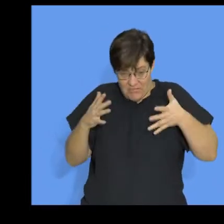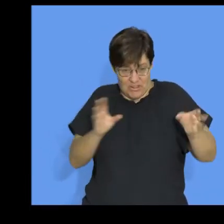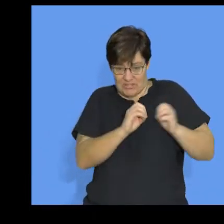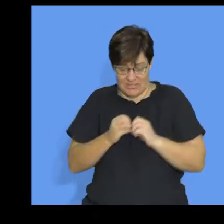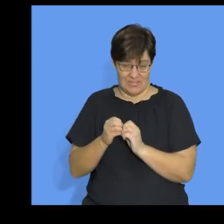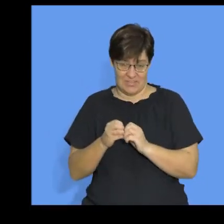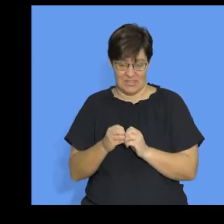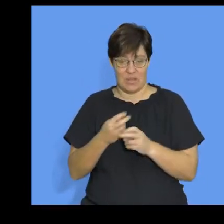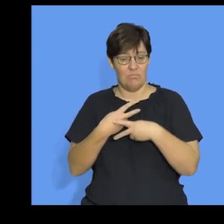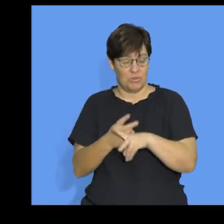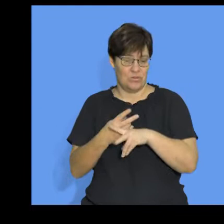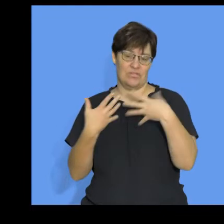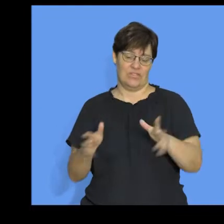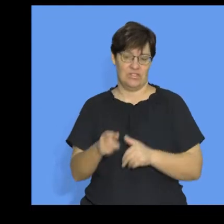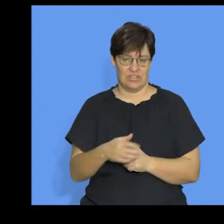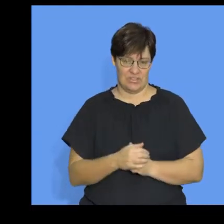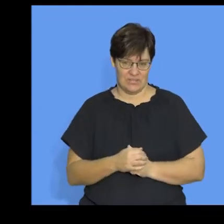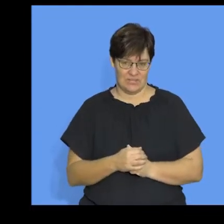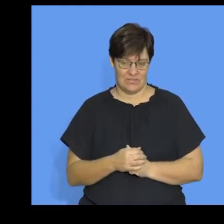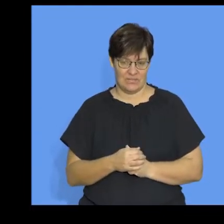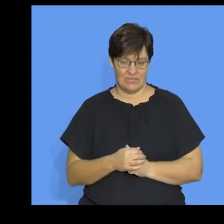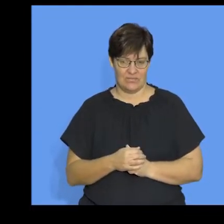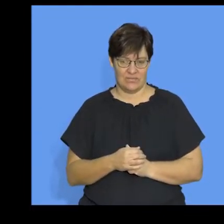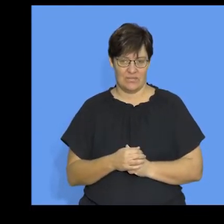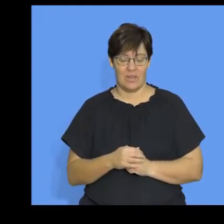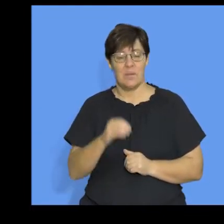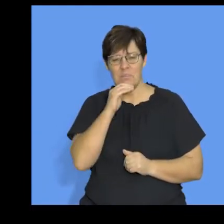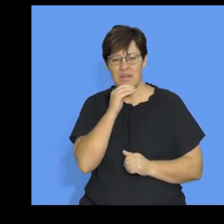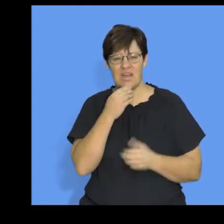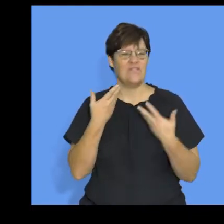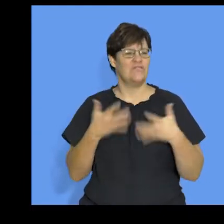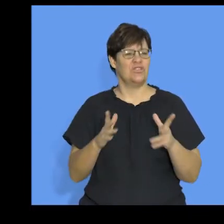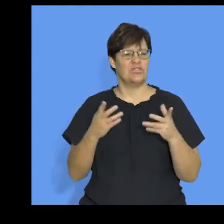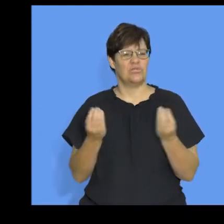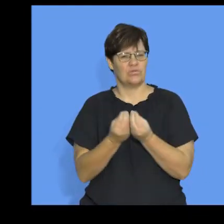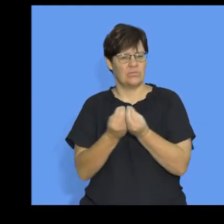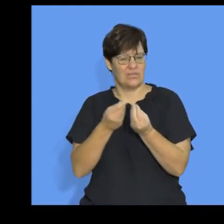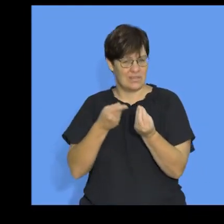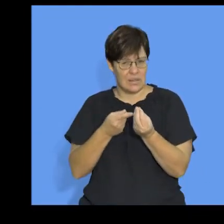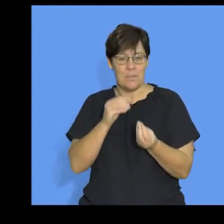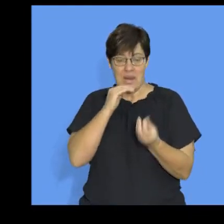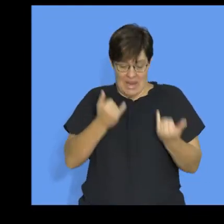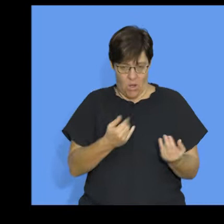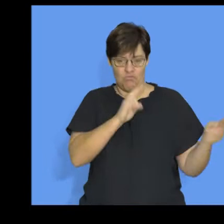manufacturing. So remember, the finished good is the finished item that is now ready to be sold.